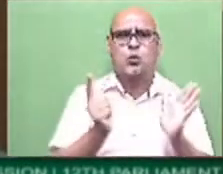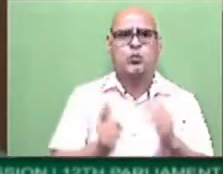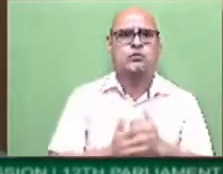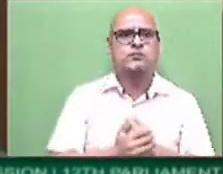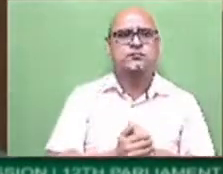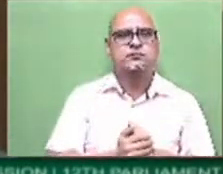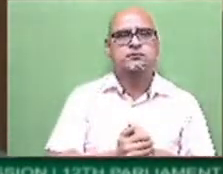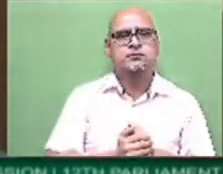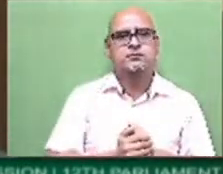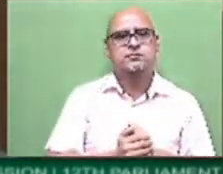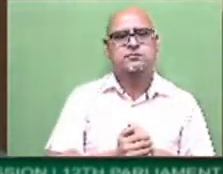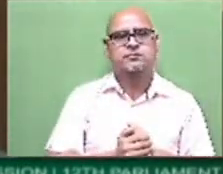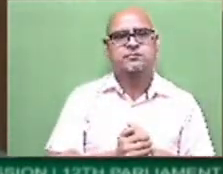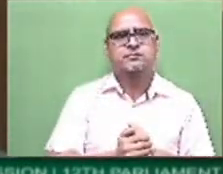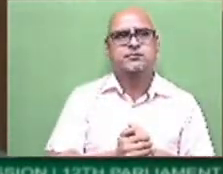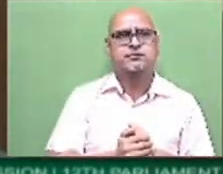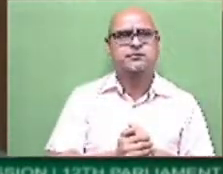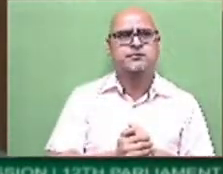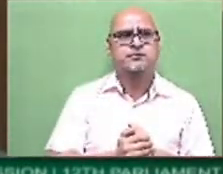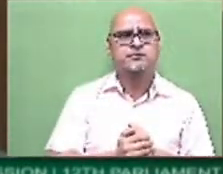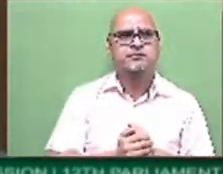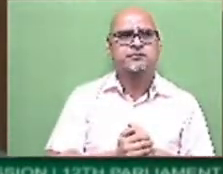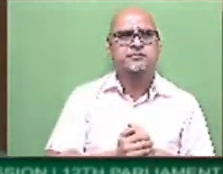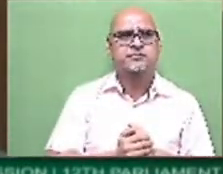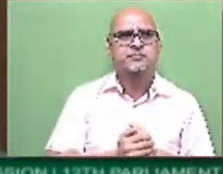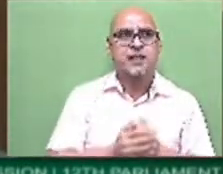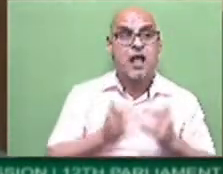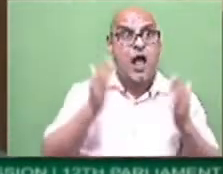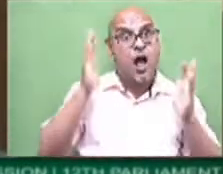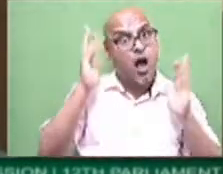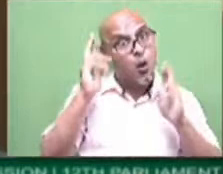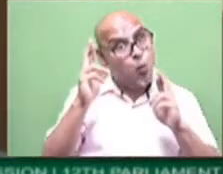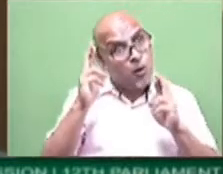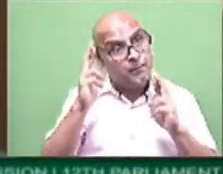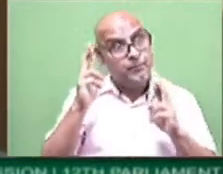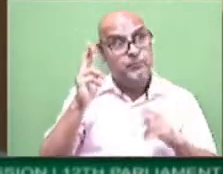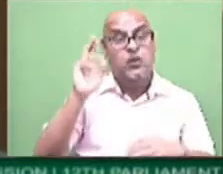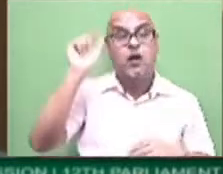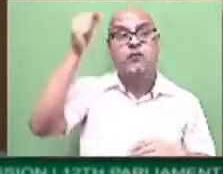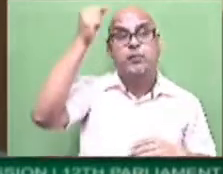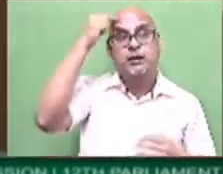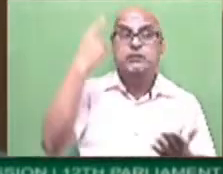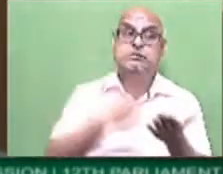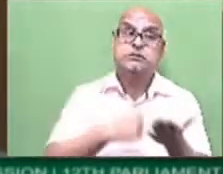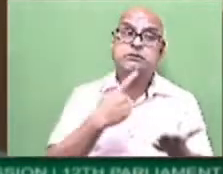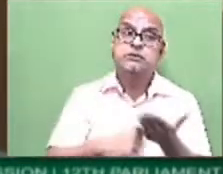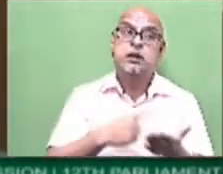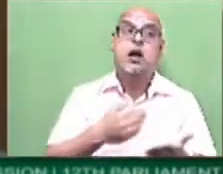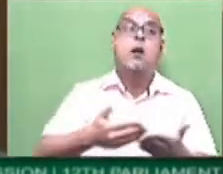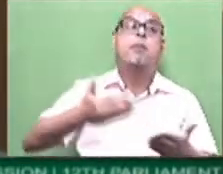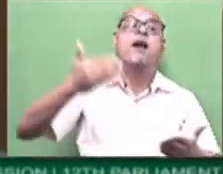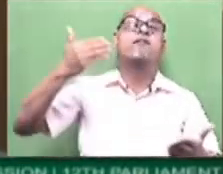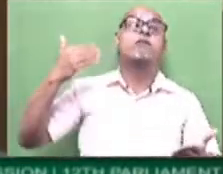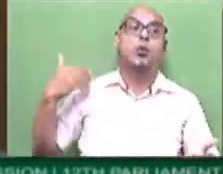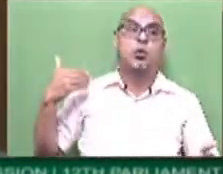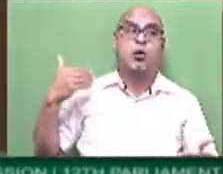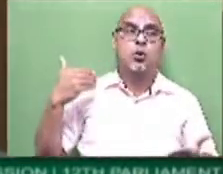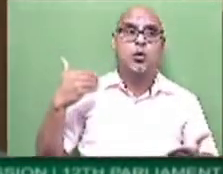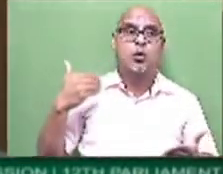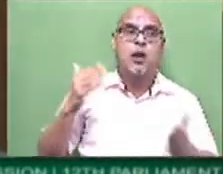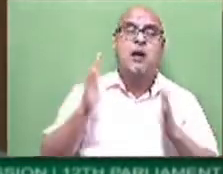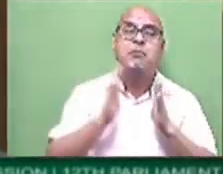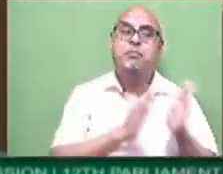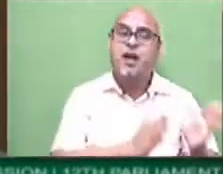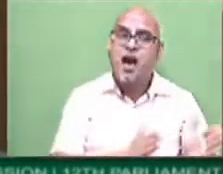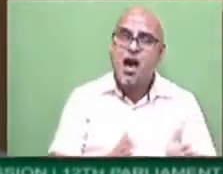have taken place between the government and the Trinidad and Tobago Police Service with regards to the training of officers and creating awareness and so on amongst police